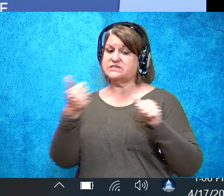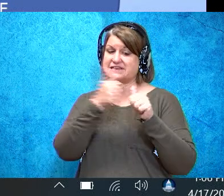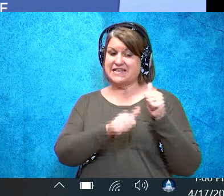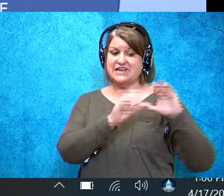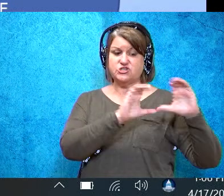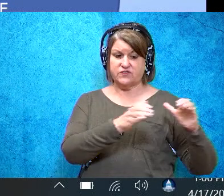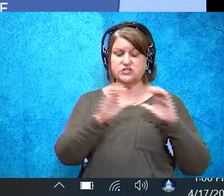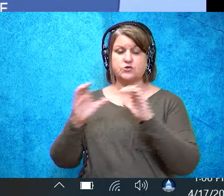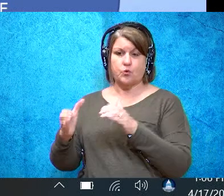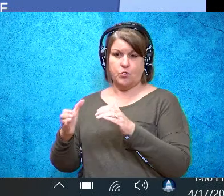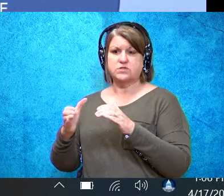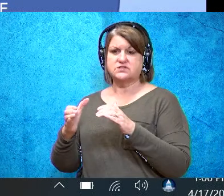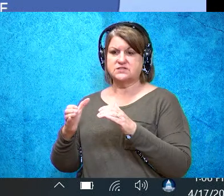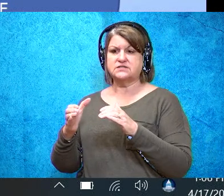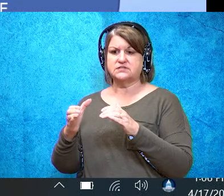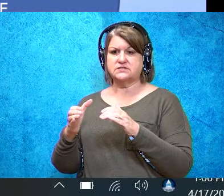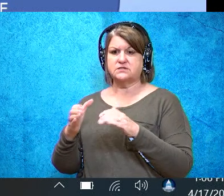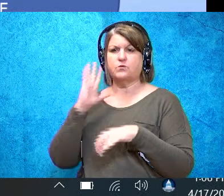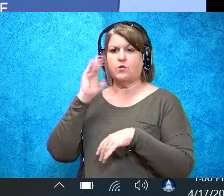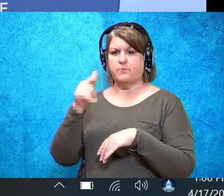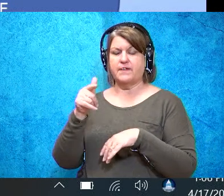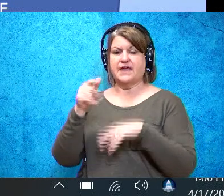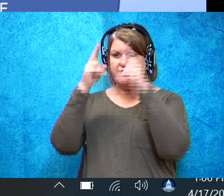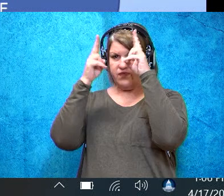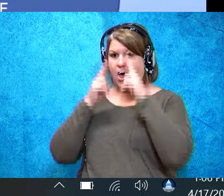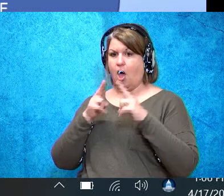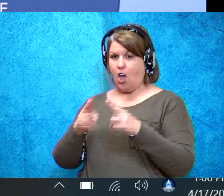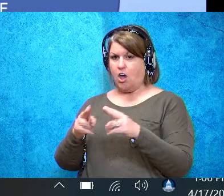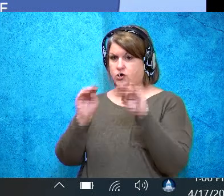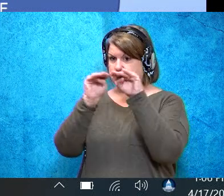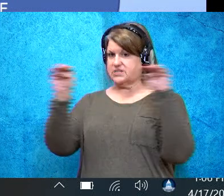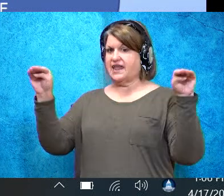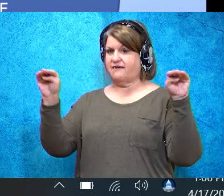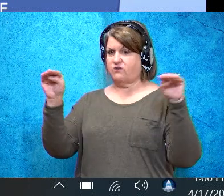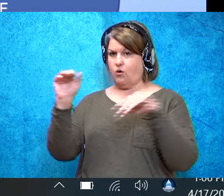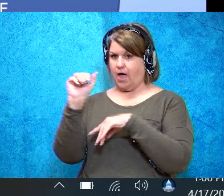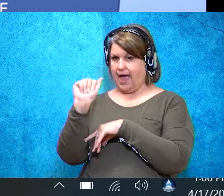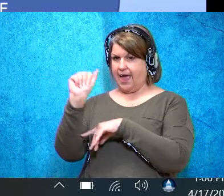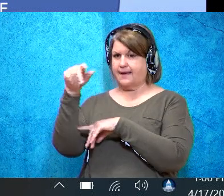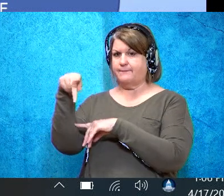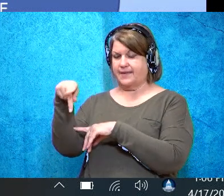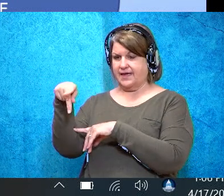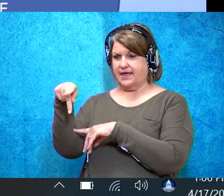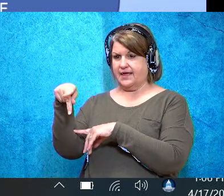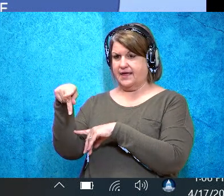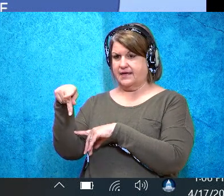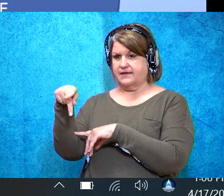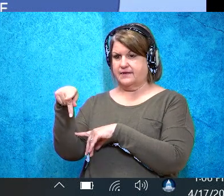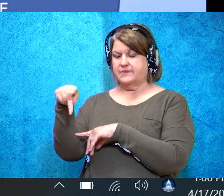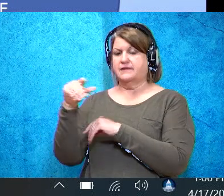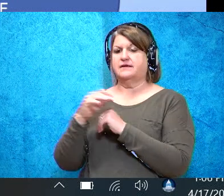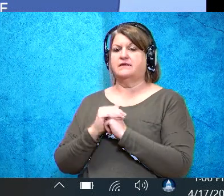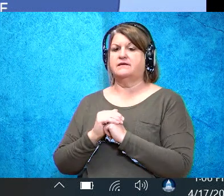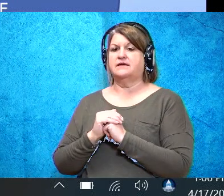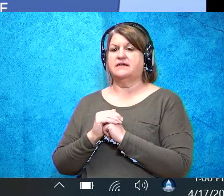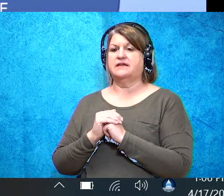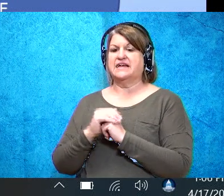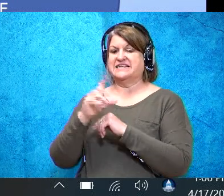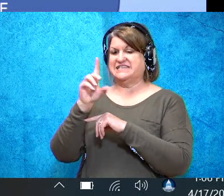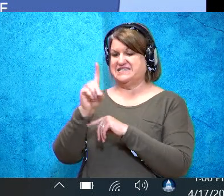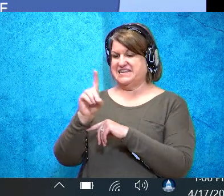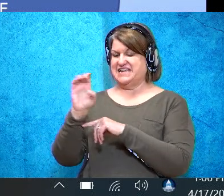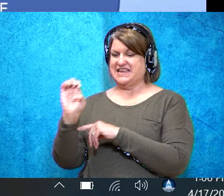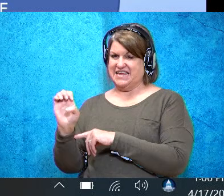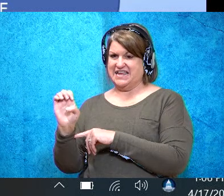are usually going to be at the honors level, AP which is advanced placement, DE,